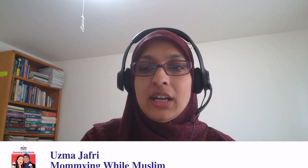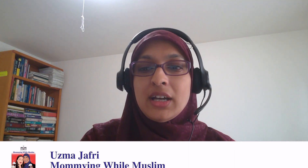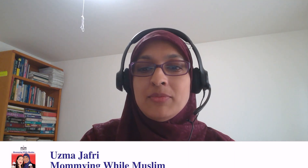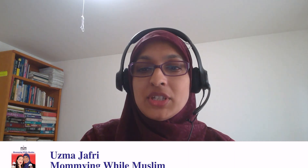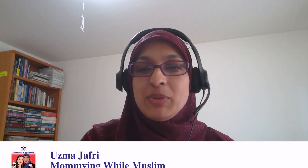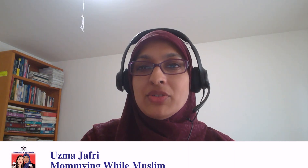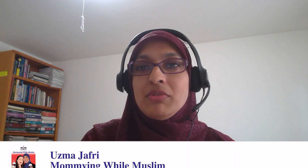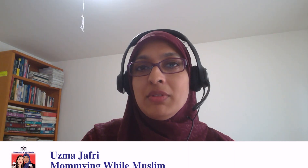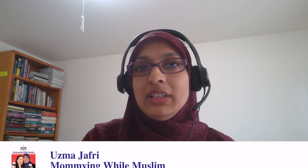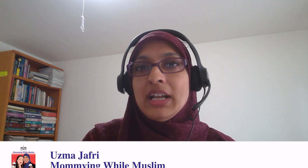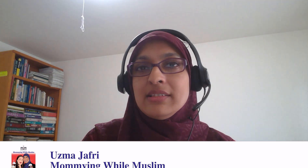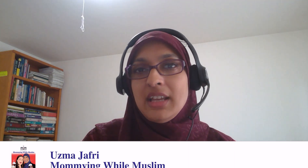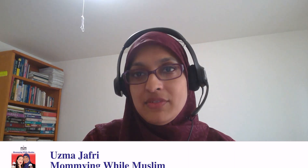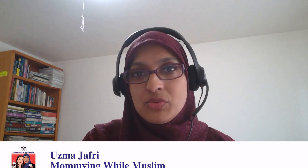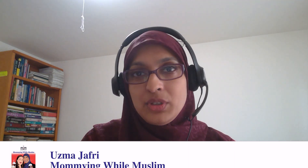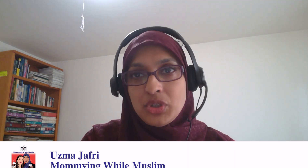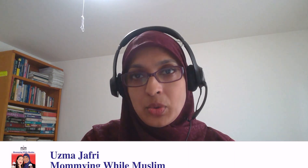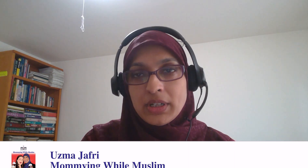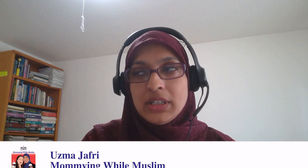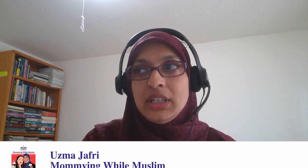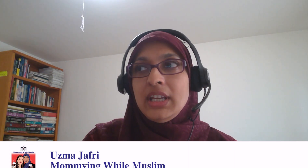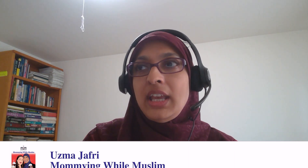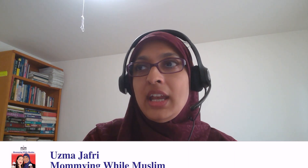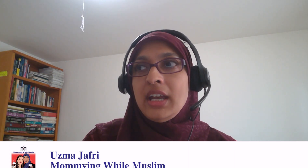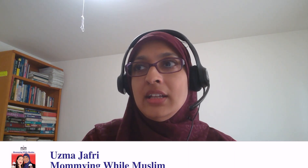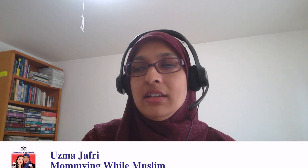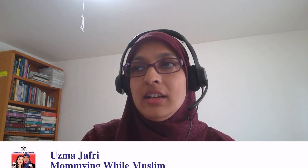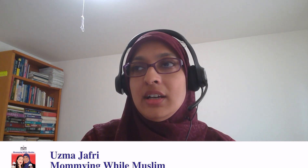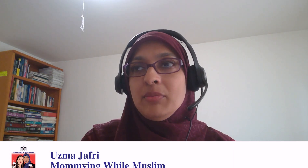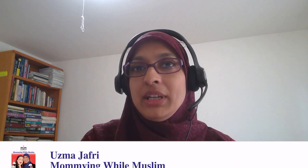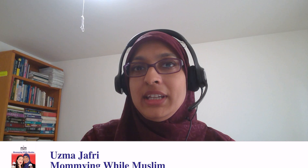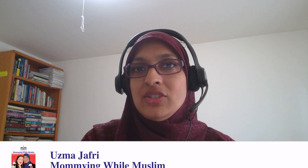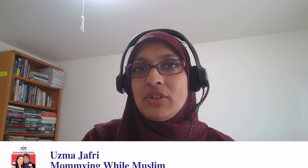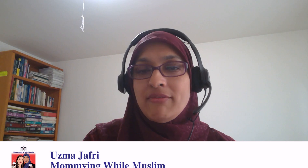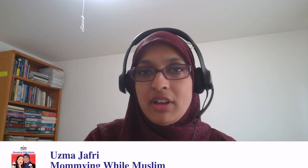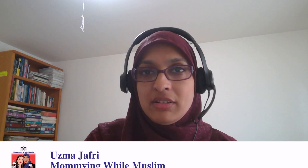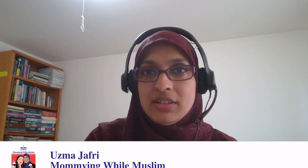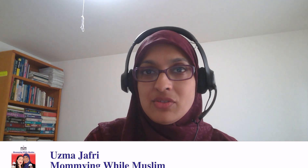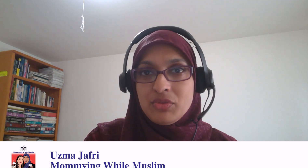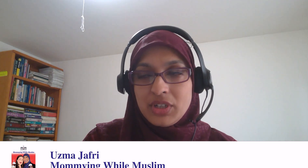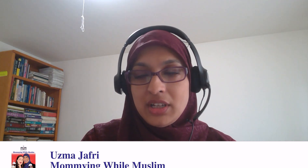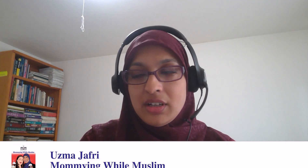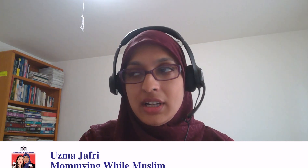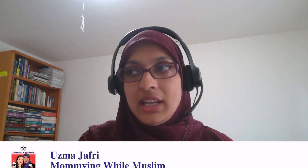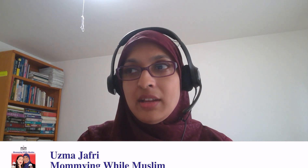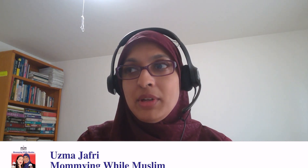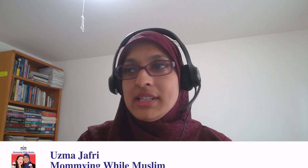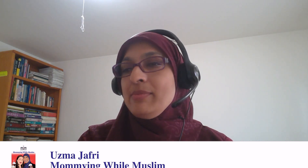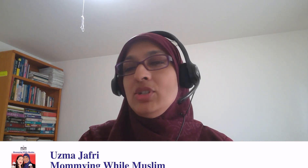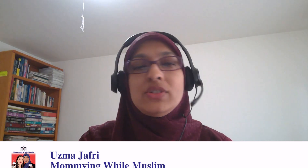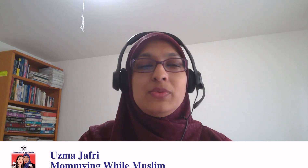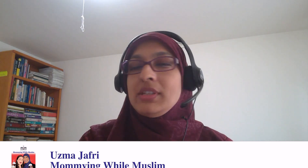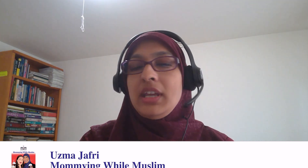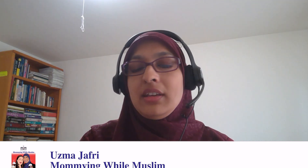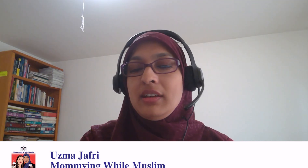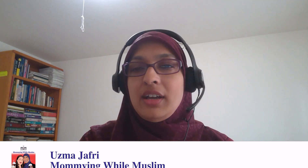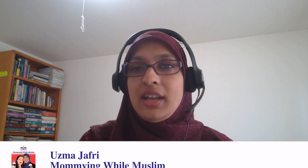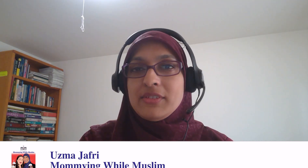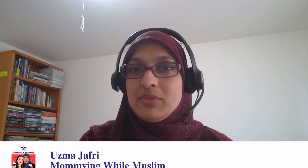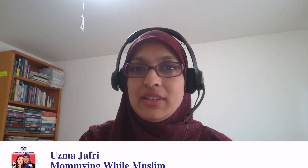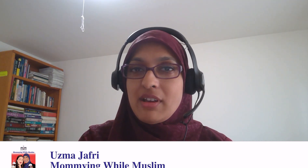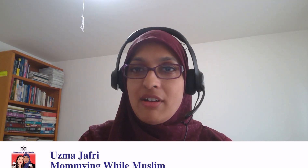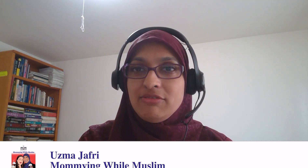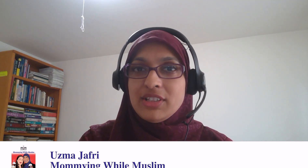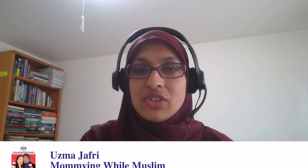just because we realized life is really short, and my kid's grandfather is over here, and my husband just was like,